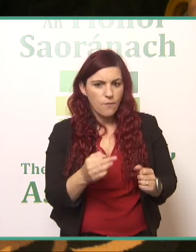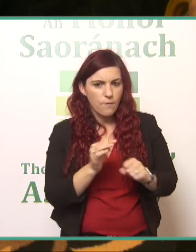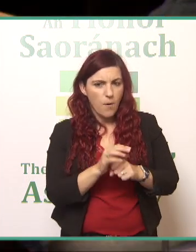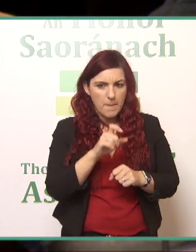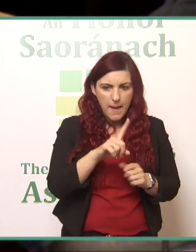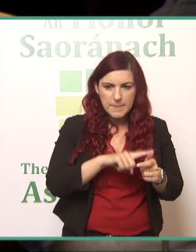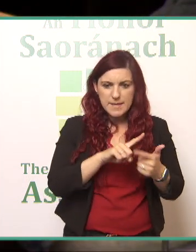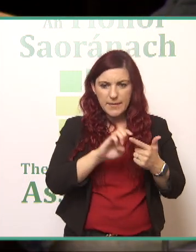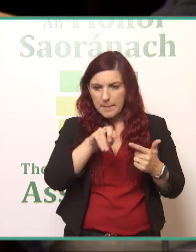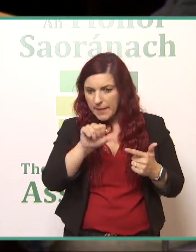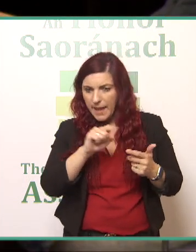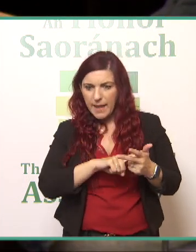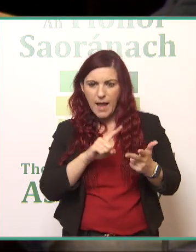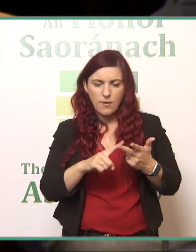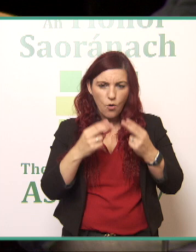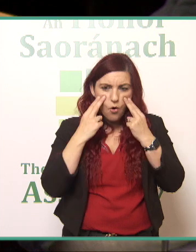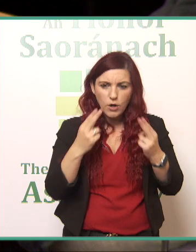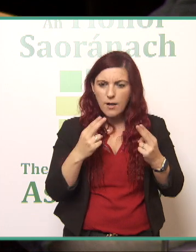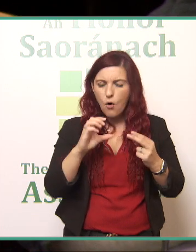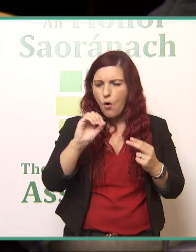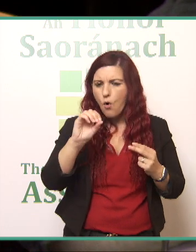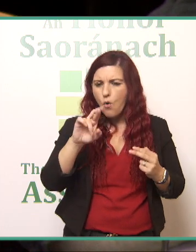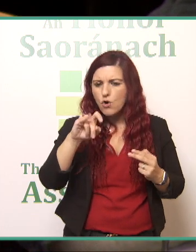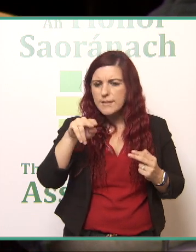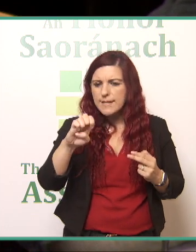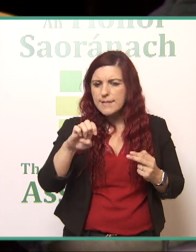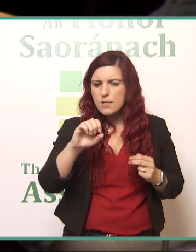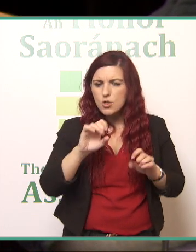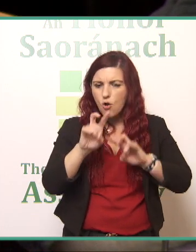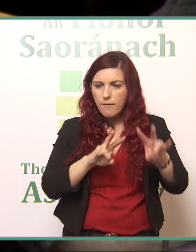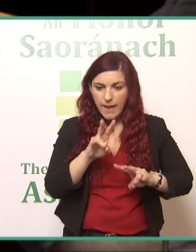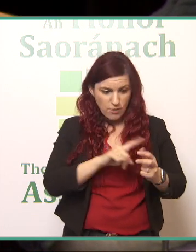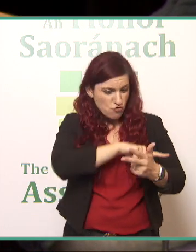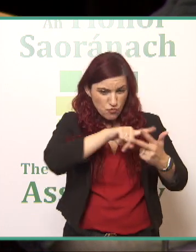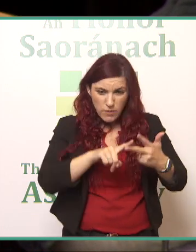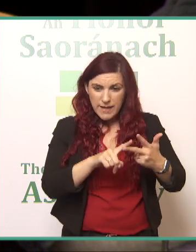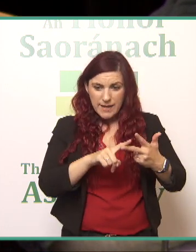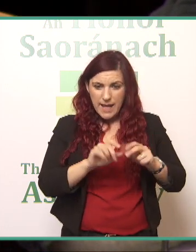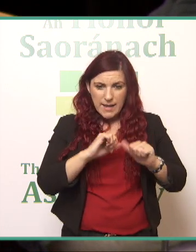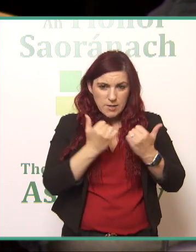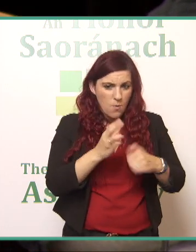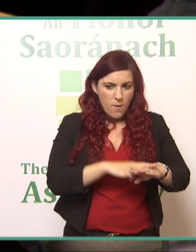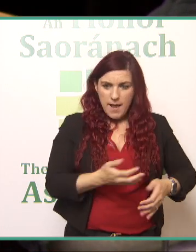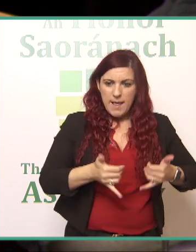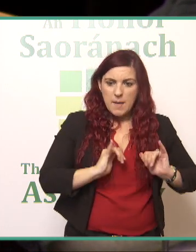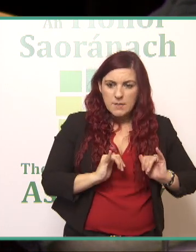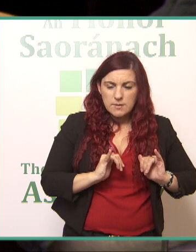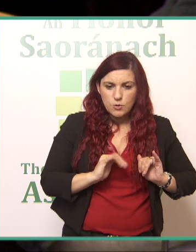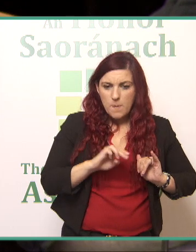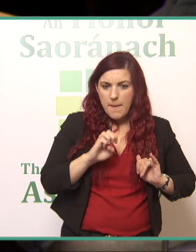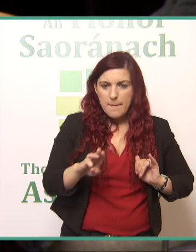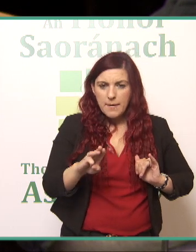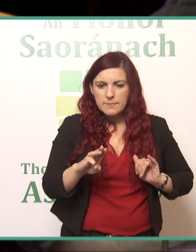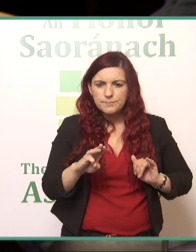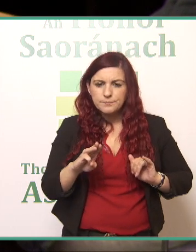the EPA, which are three agencies that have great skills and resources in mapping and in GIS, have come together. It's not